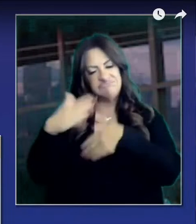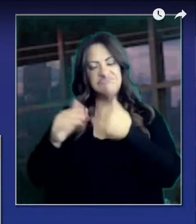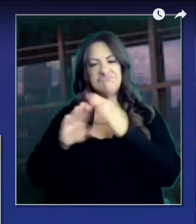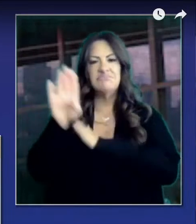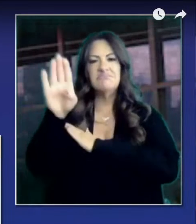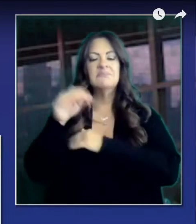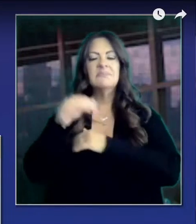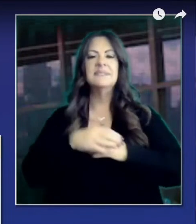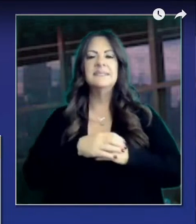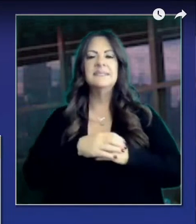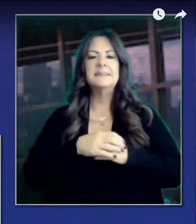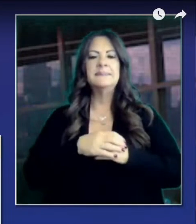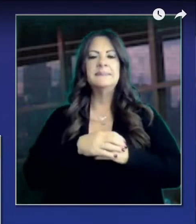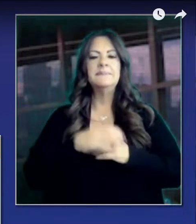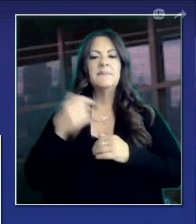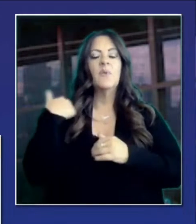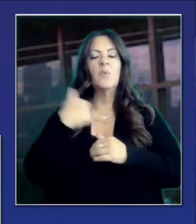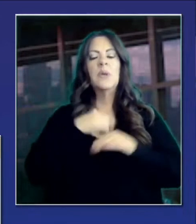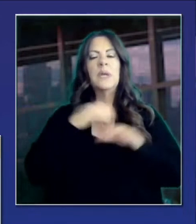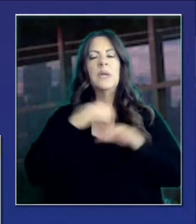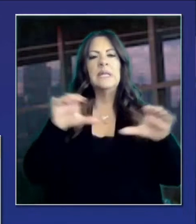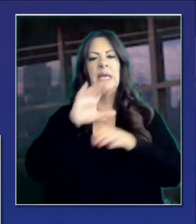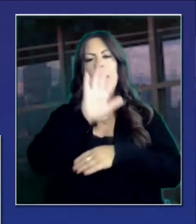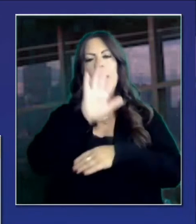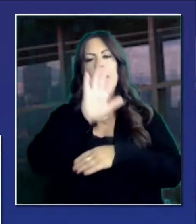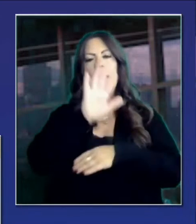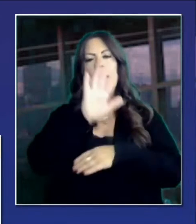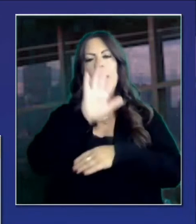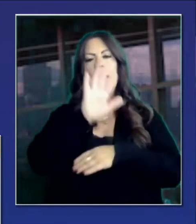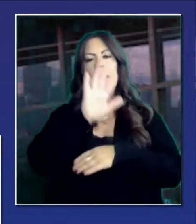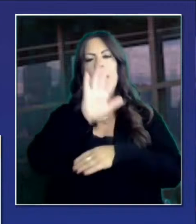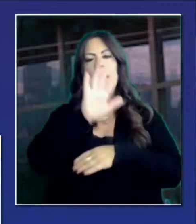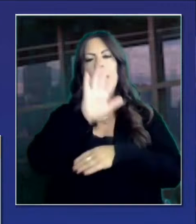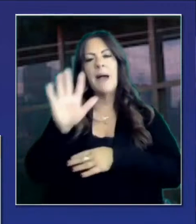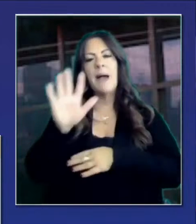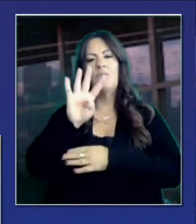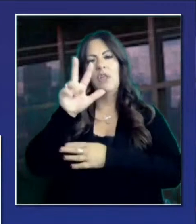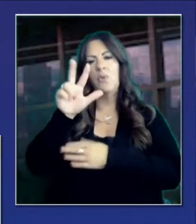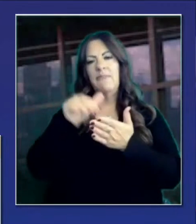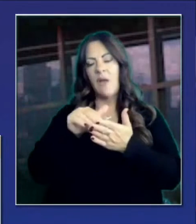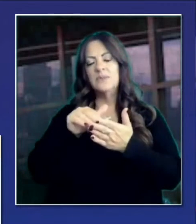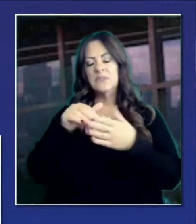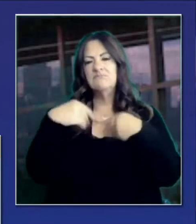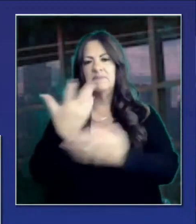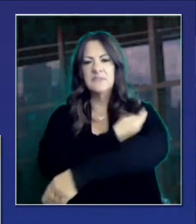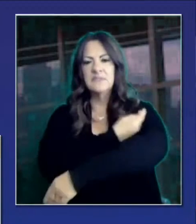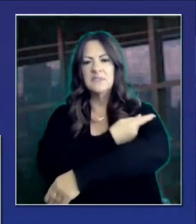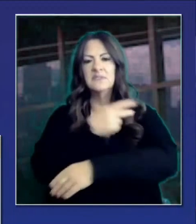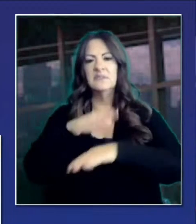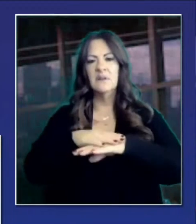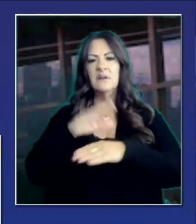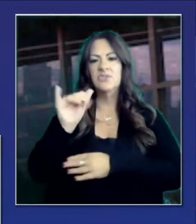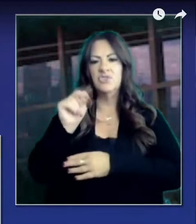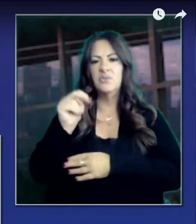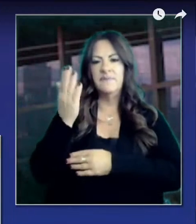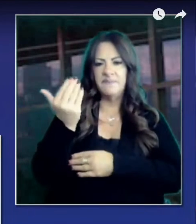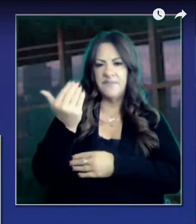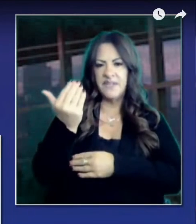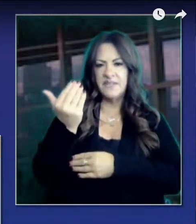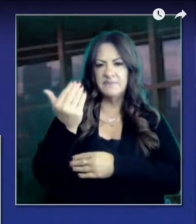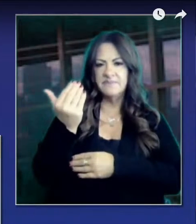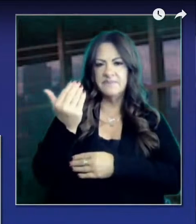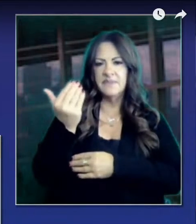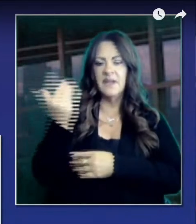we were doing daily vaccines of around 43,000. On the 15th, just as an example, just a 2-week period, you get a